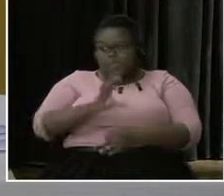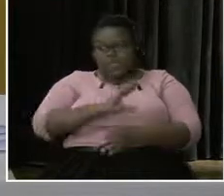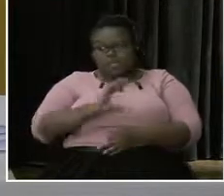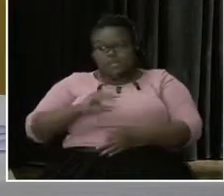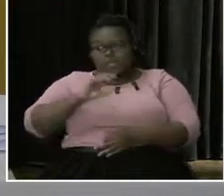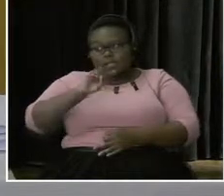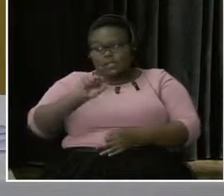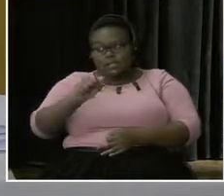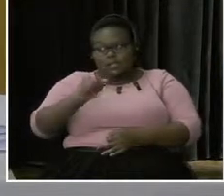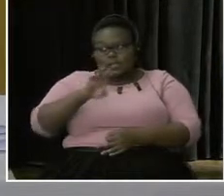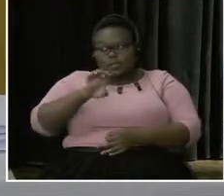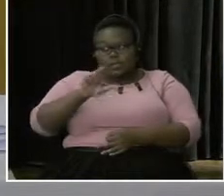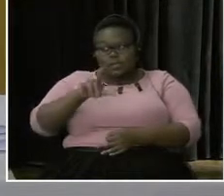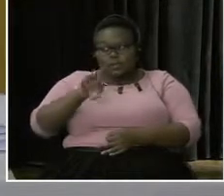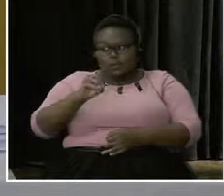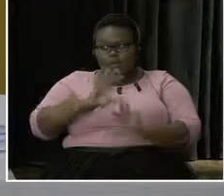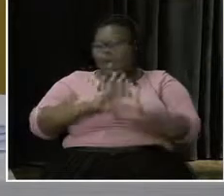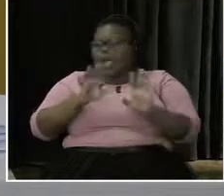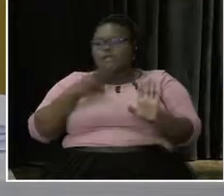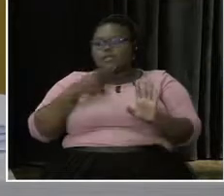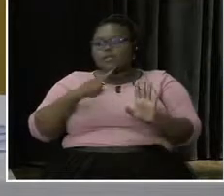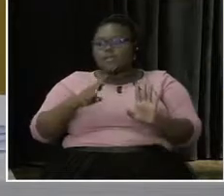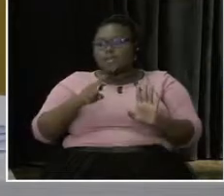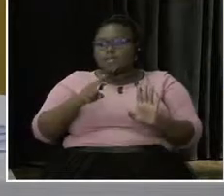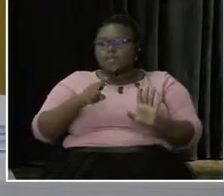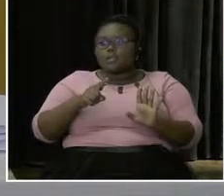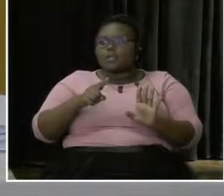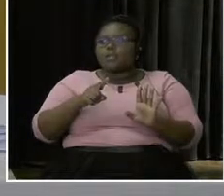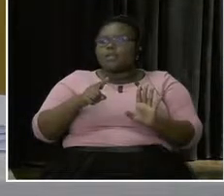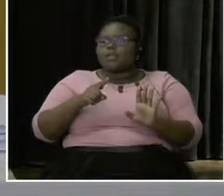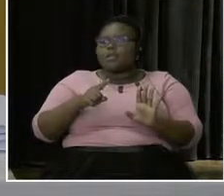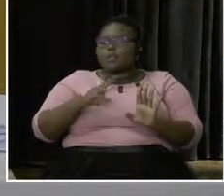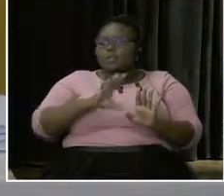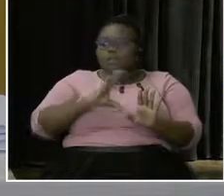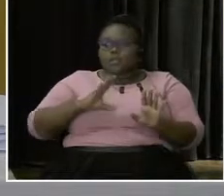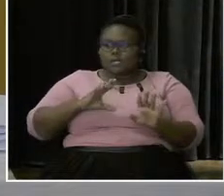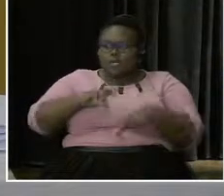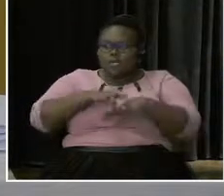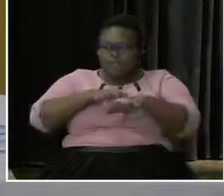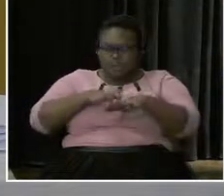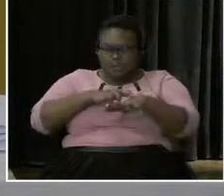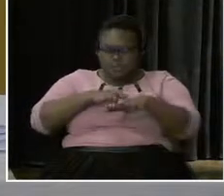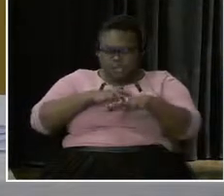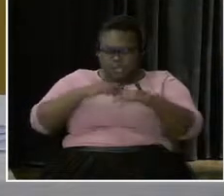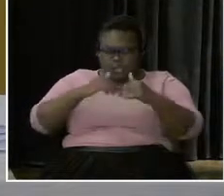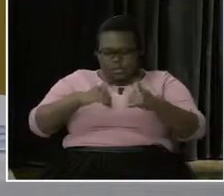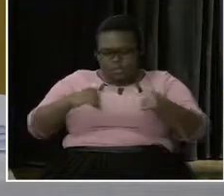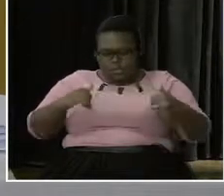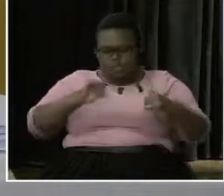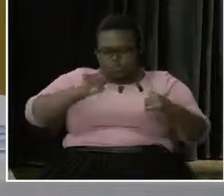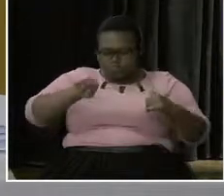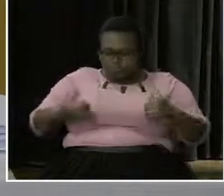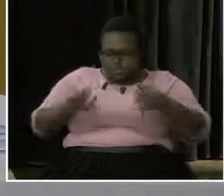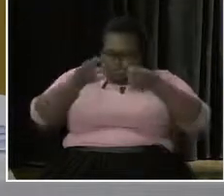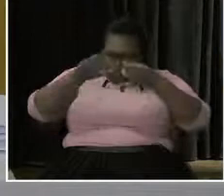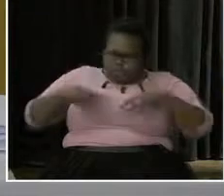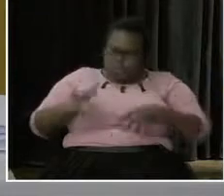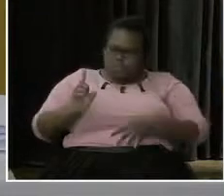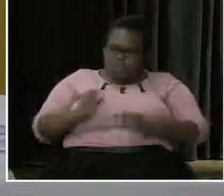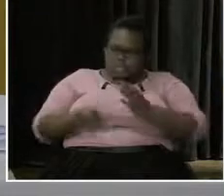don't say the councillor is racially dividing, but just tell us what is happening in the city,